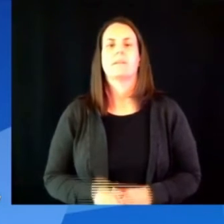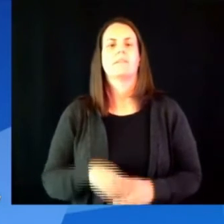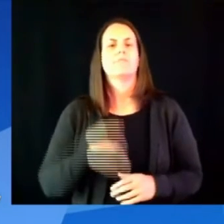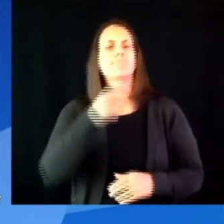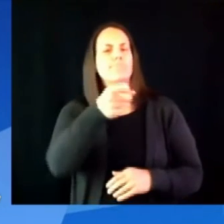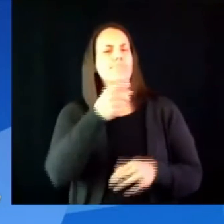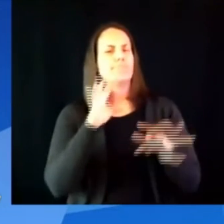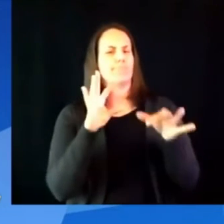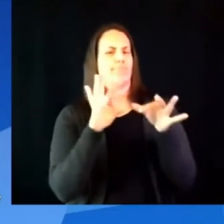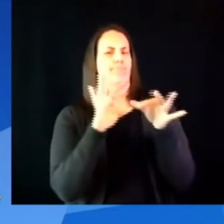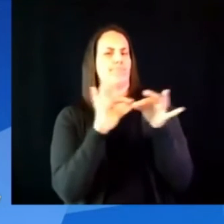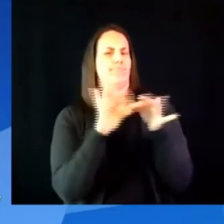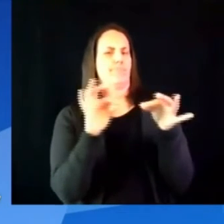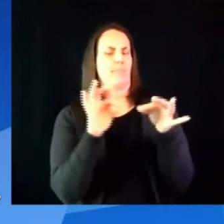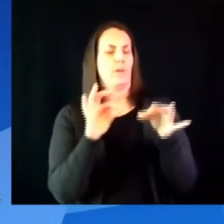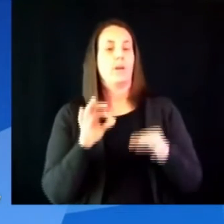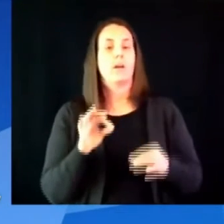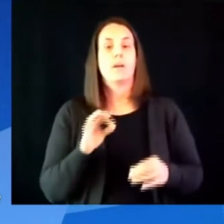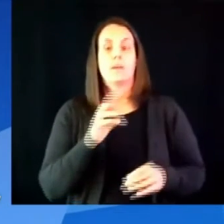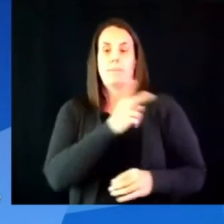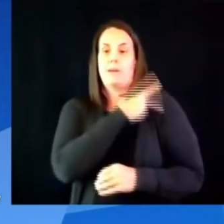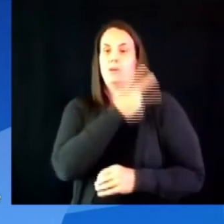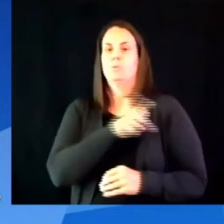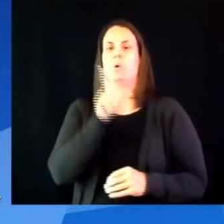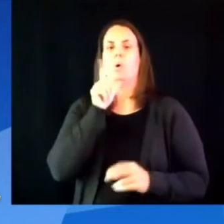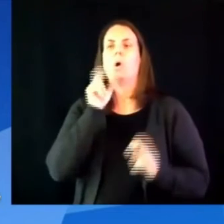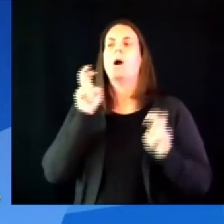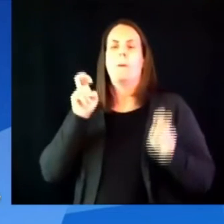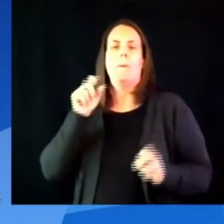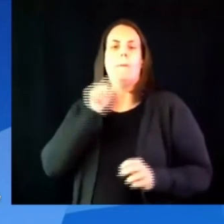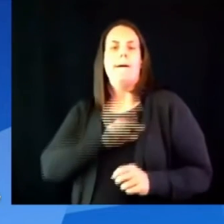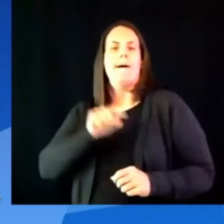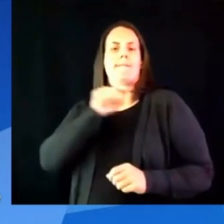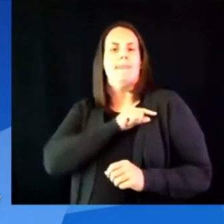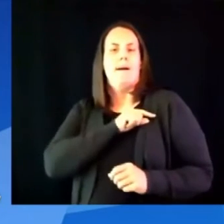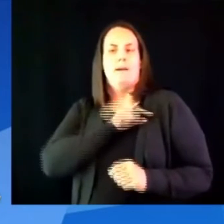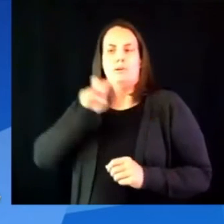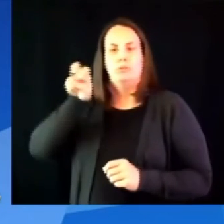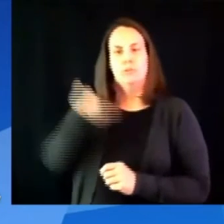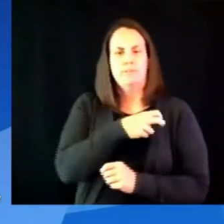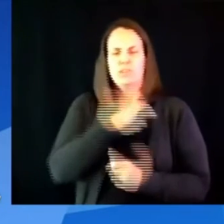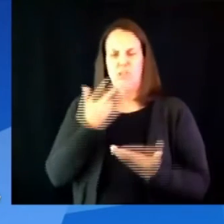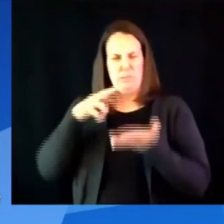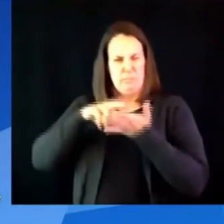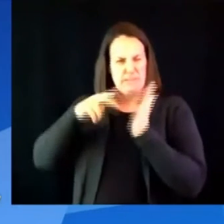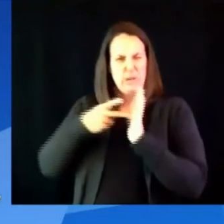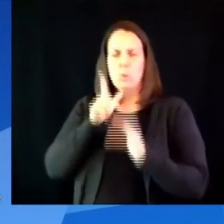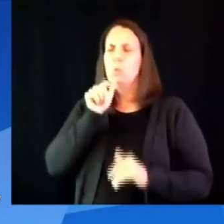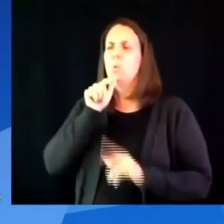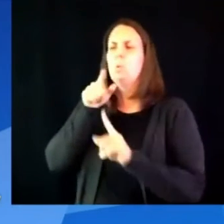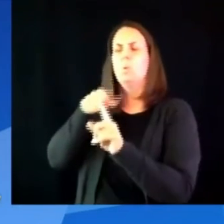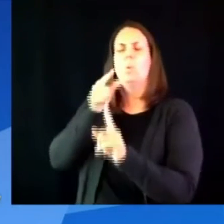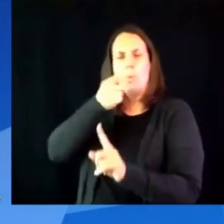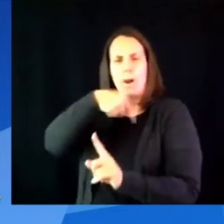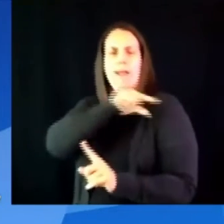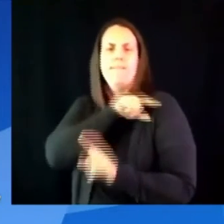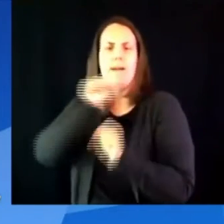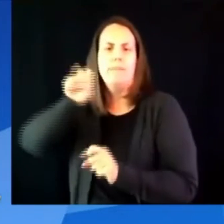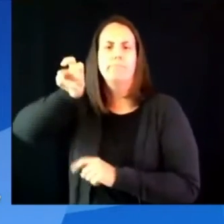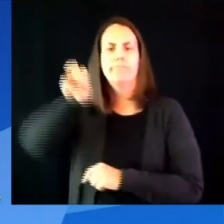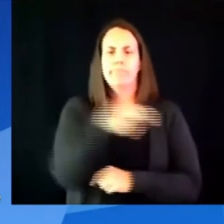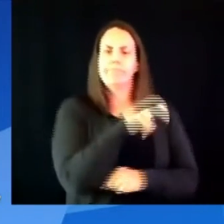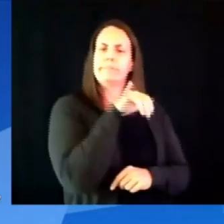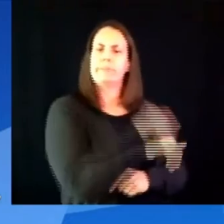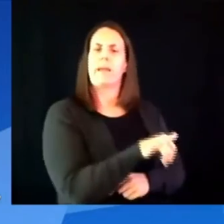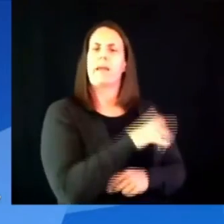to be transferred upon. So who are these patients that you are taking into the alternate care facilities? Again, the patient, oh, I'm sorry,